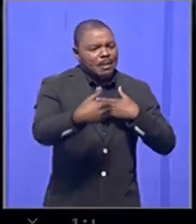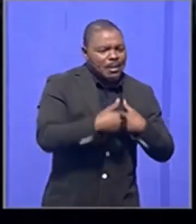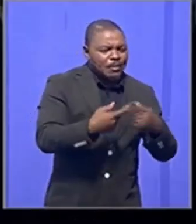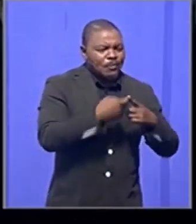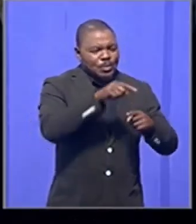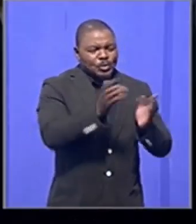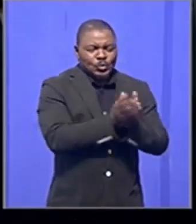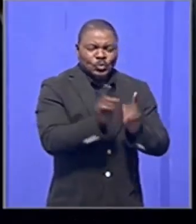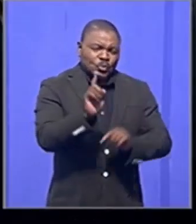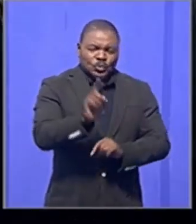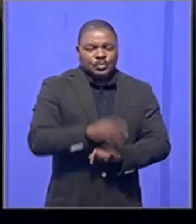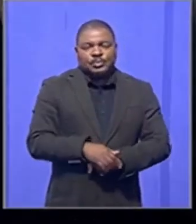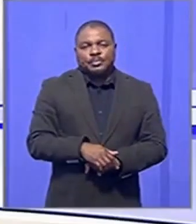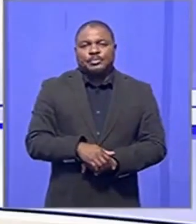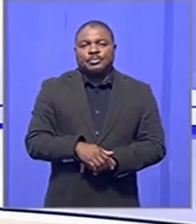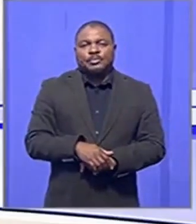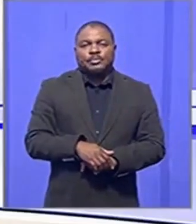school.